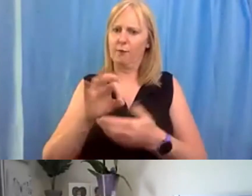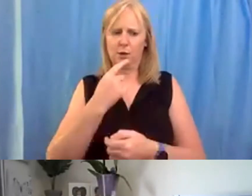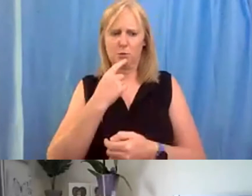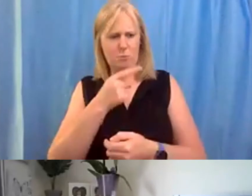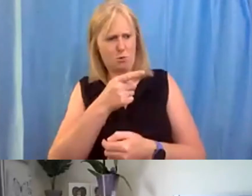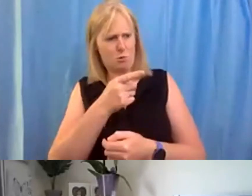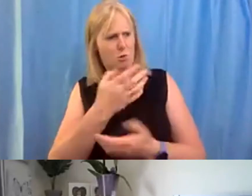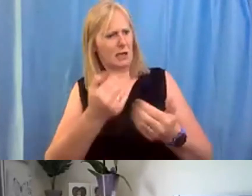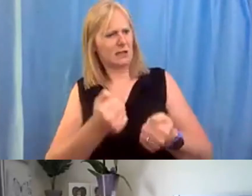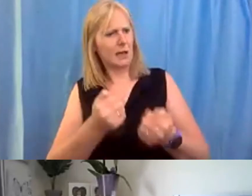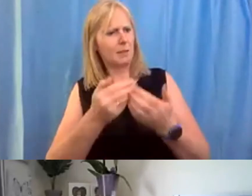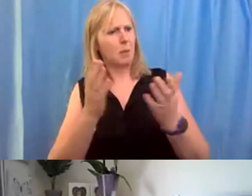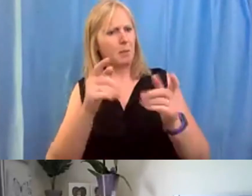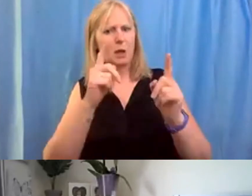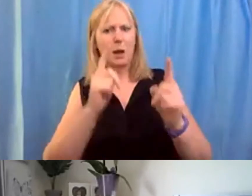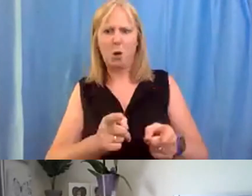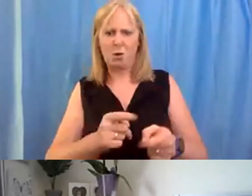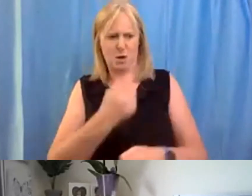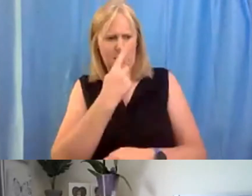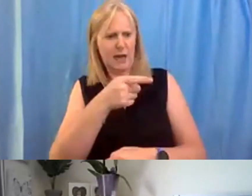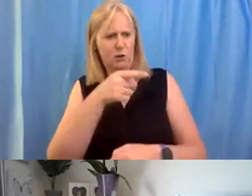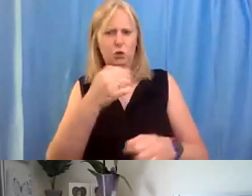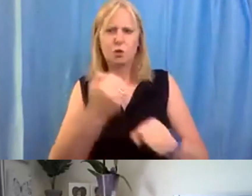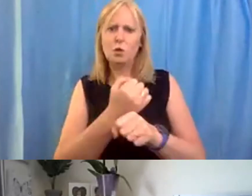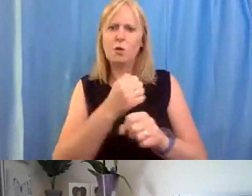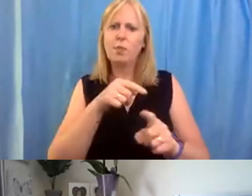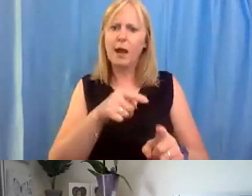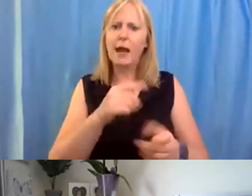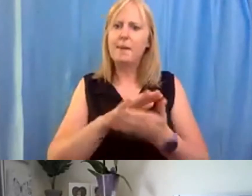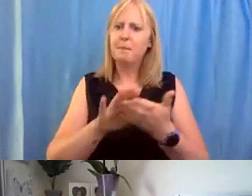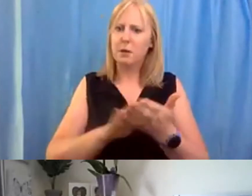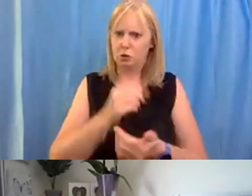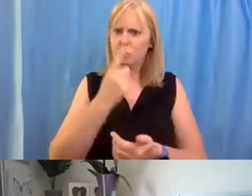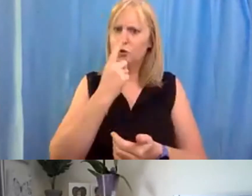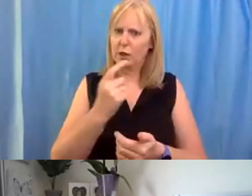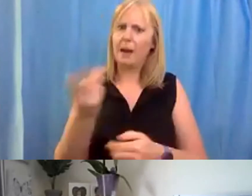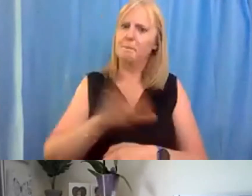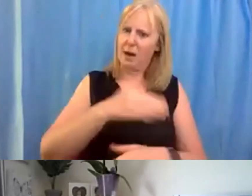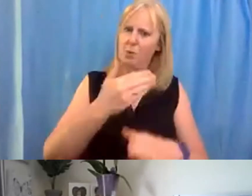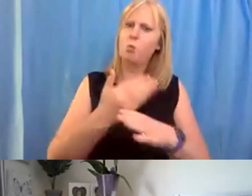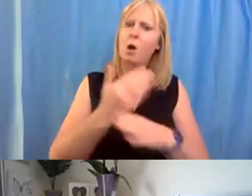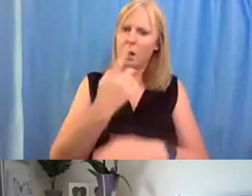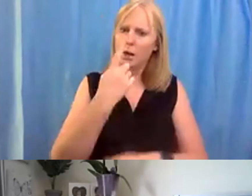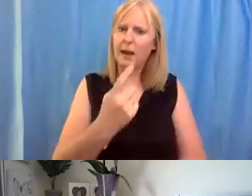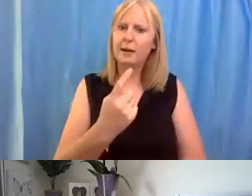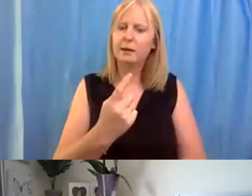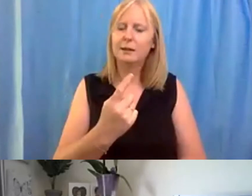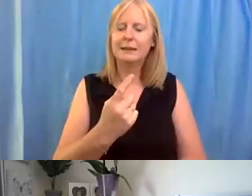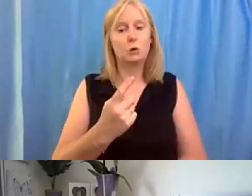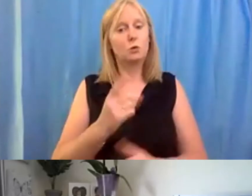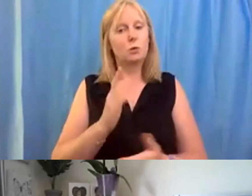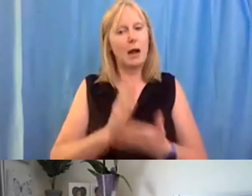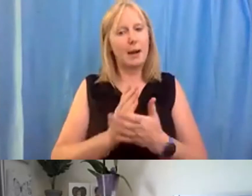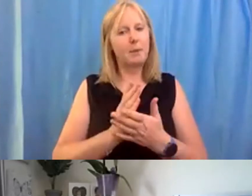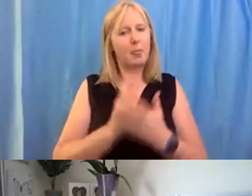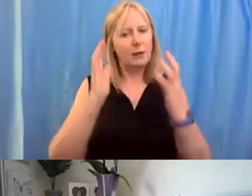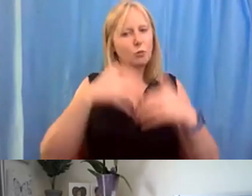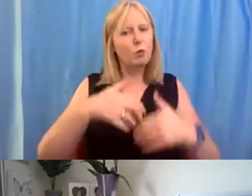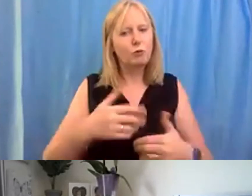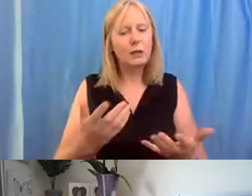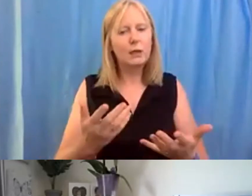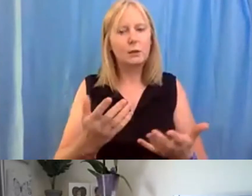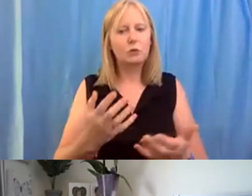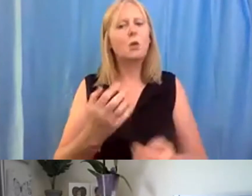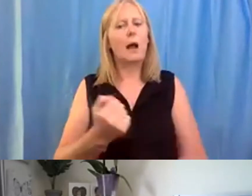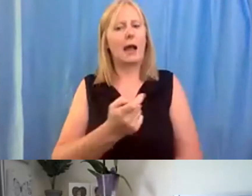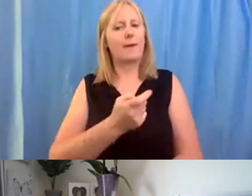go, well, if you're capable of doing a public appointment, then you're capable of getting back to work. And that's the worry here. So there's a lot of anxiety, I